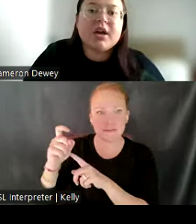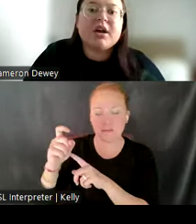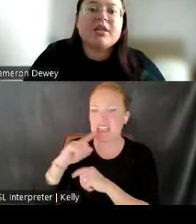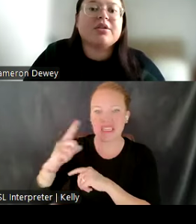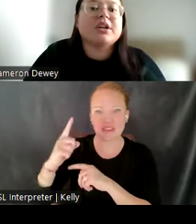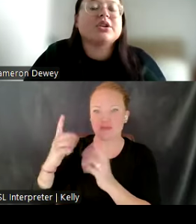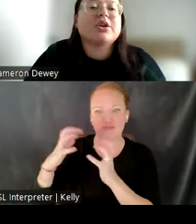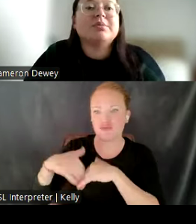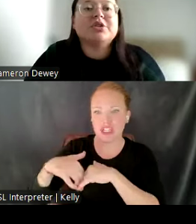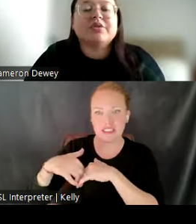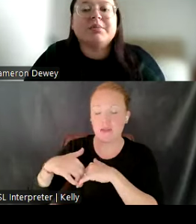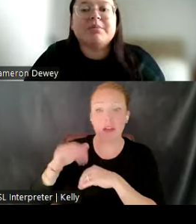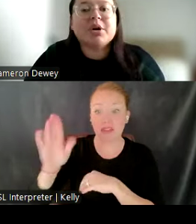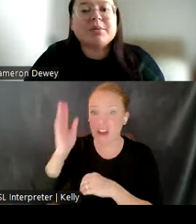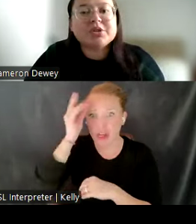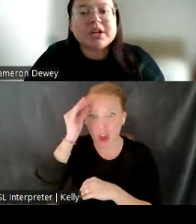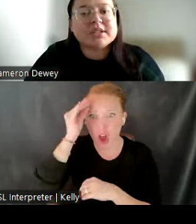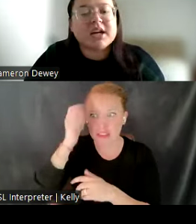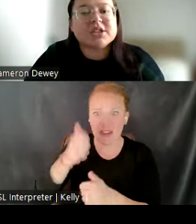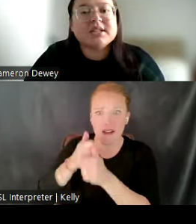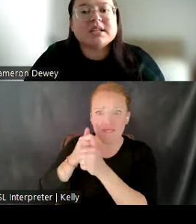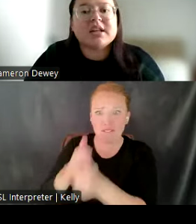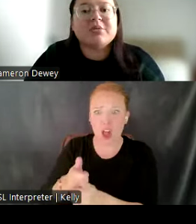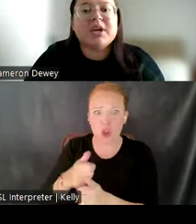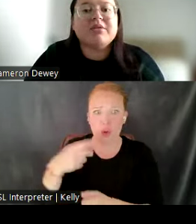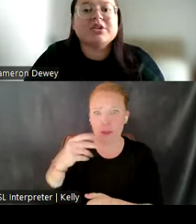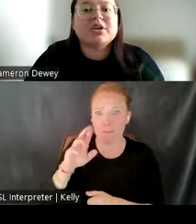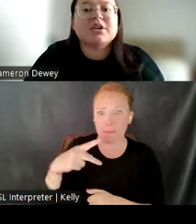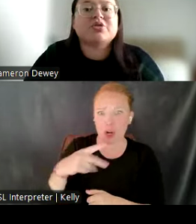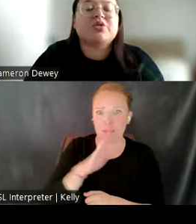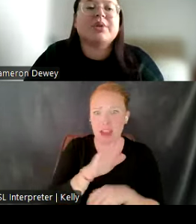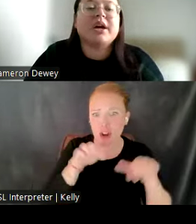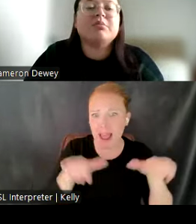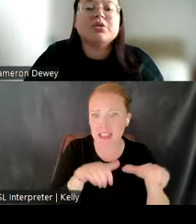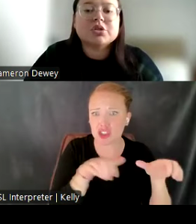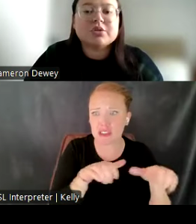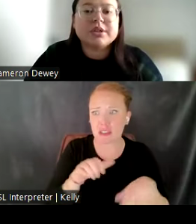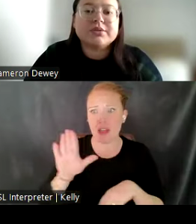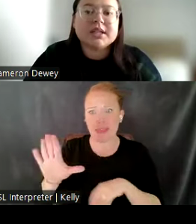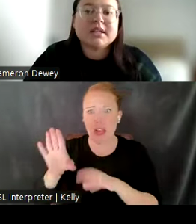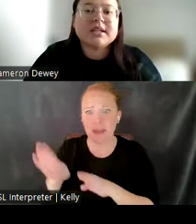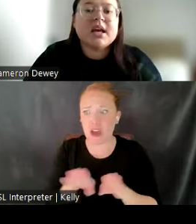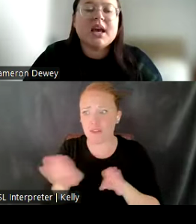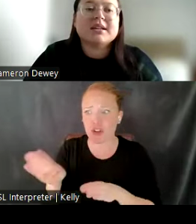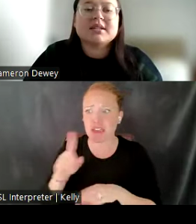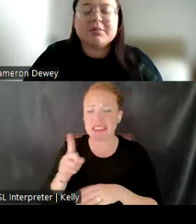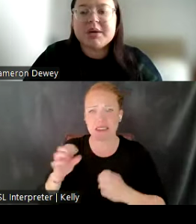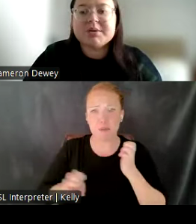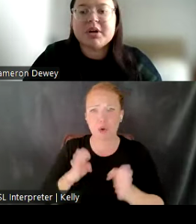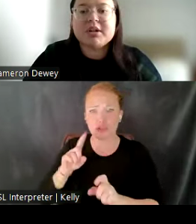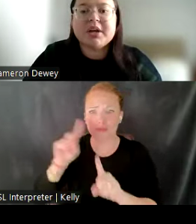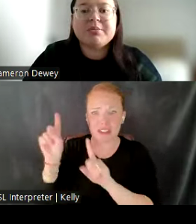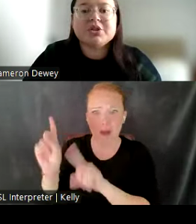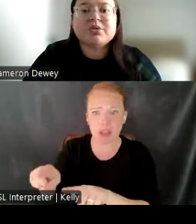down. Their thoughts are going to be driven by the perpetrator's actions, and their behaviors are controlled by emotional reflexes and